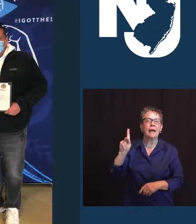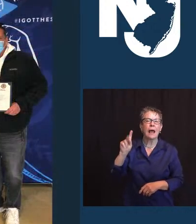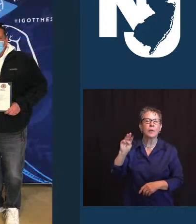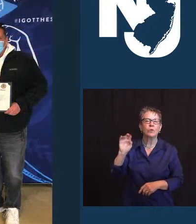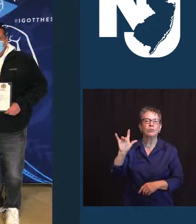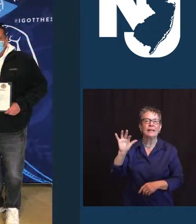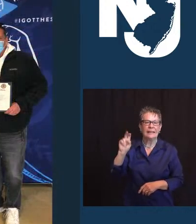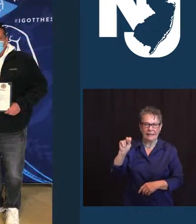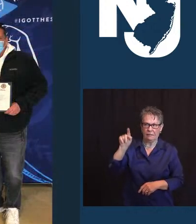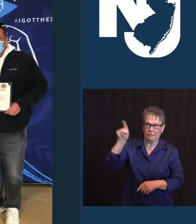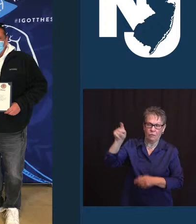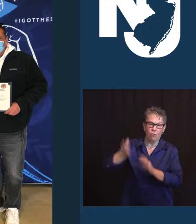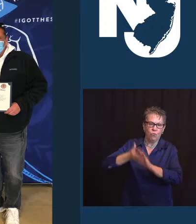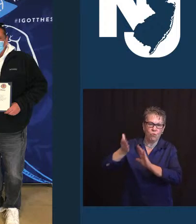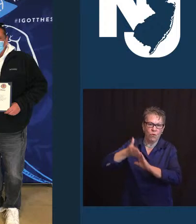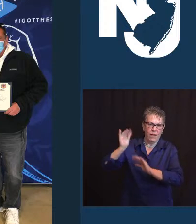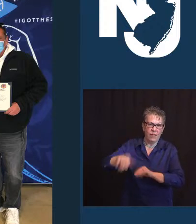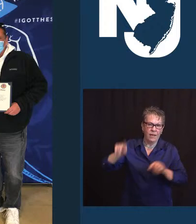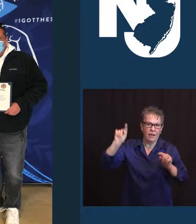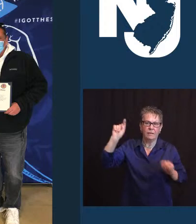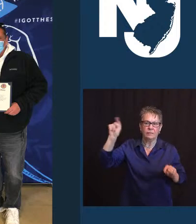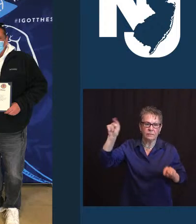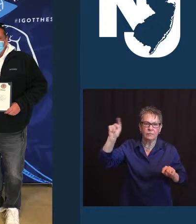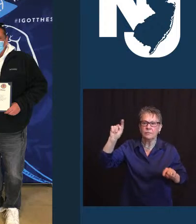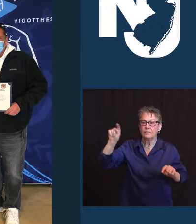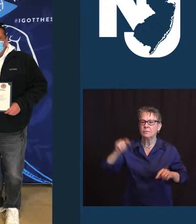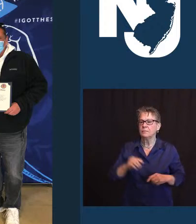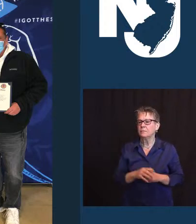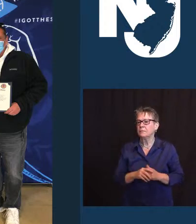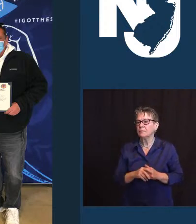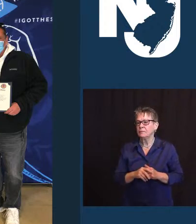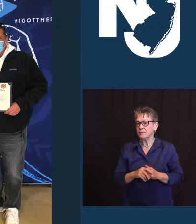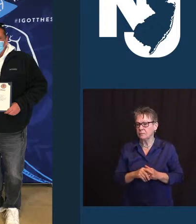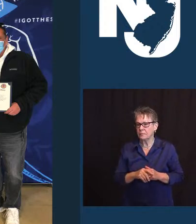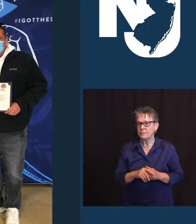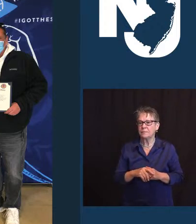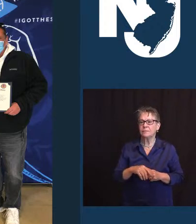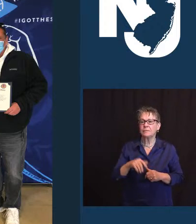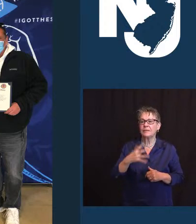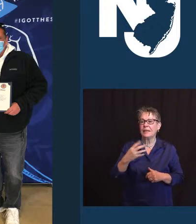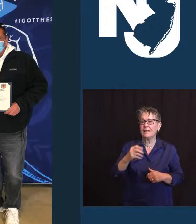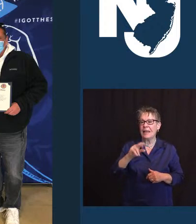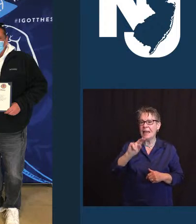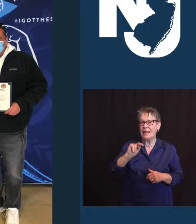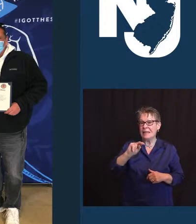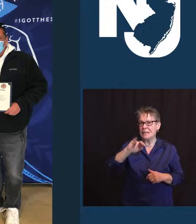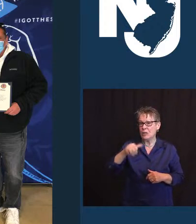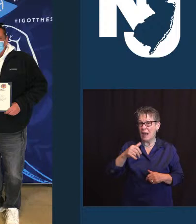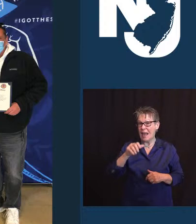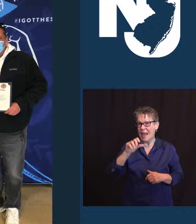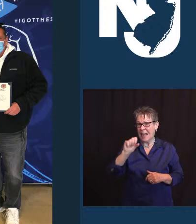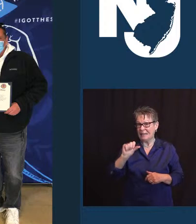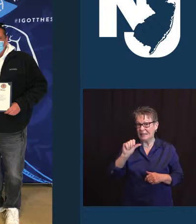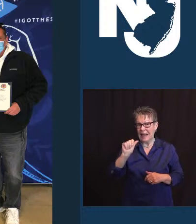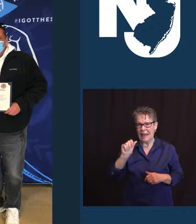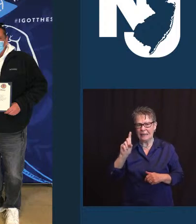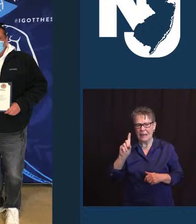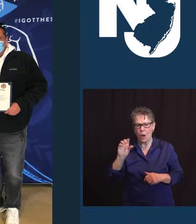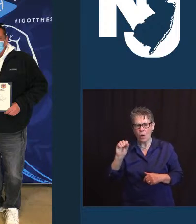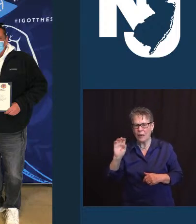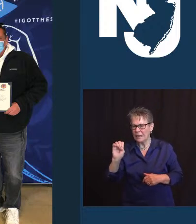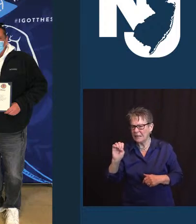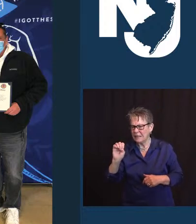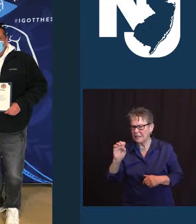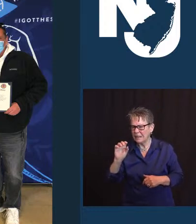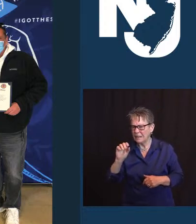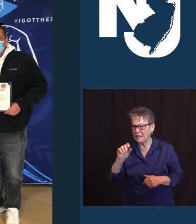out to the team from NJSOS Vets Stakeholder Group, Bergen County Veterans Services, and Catholic Charities